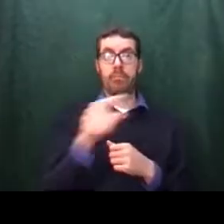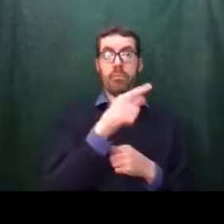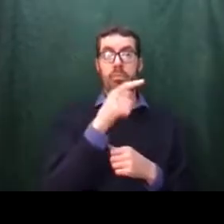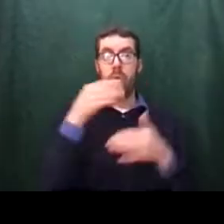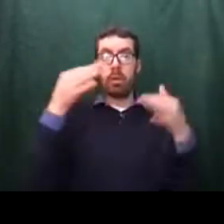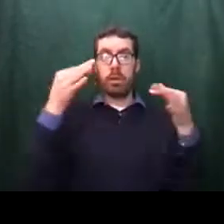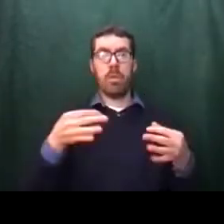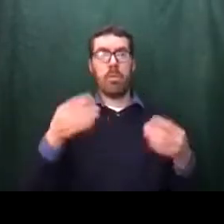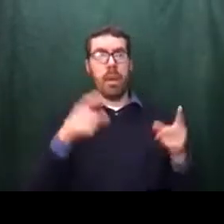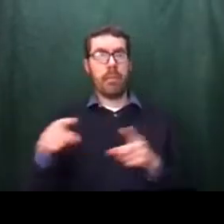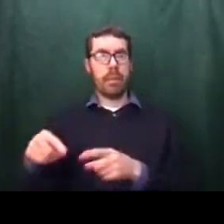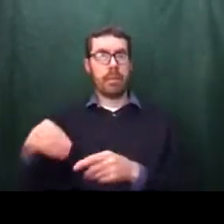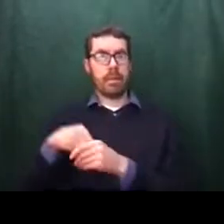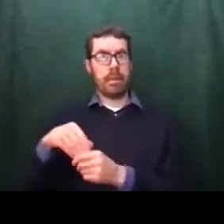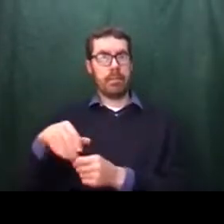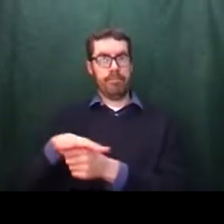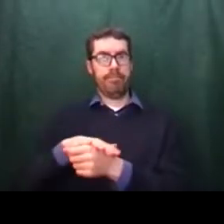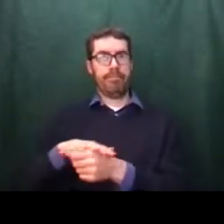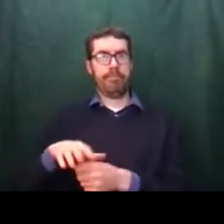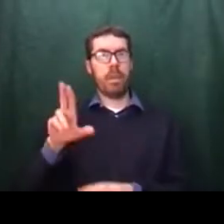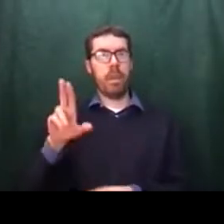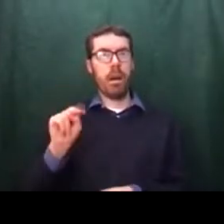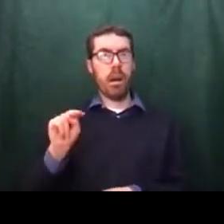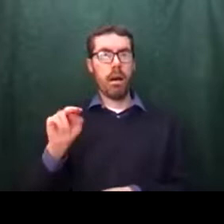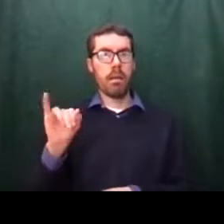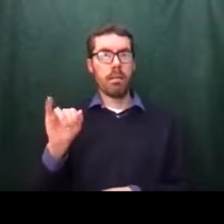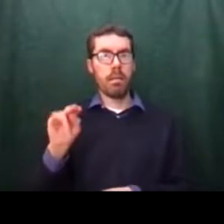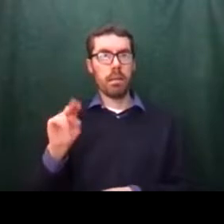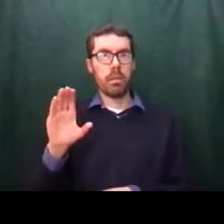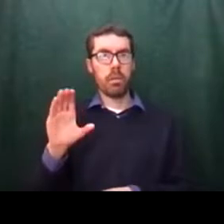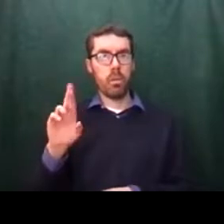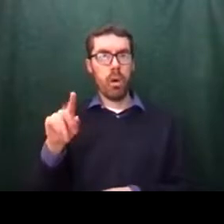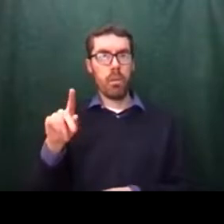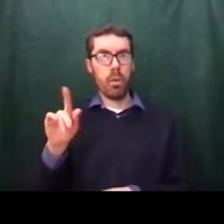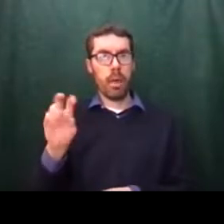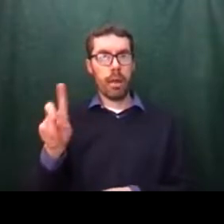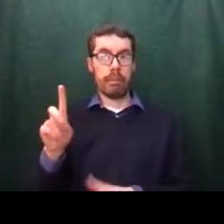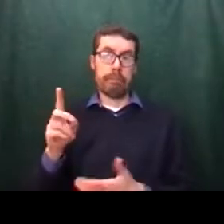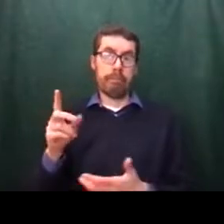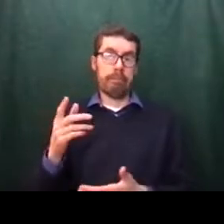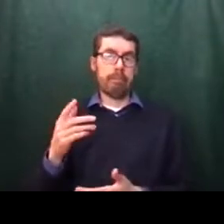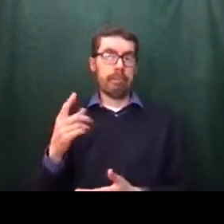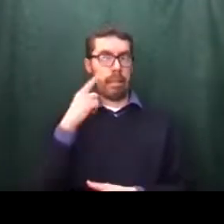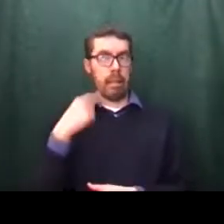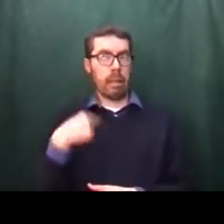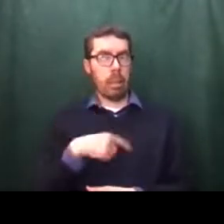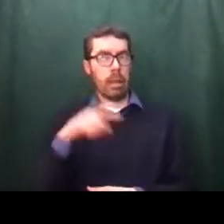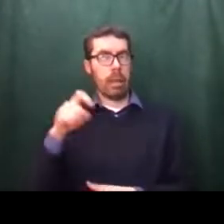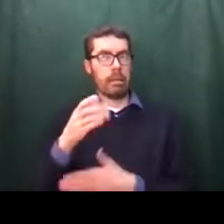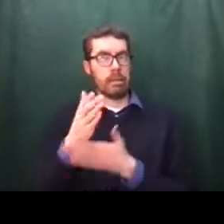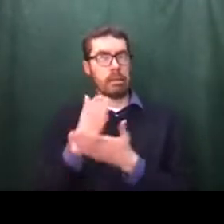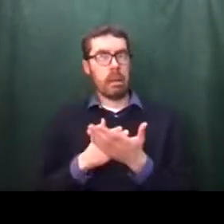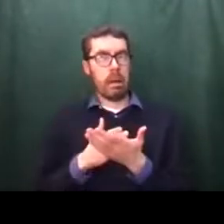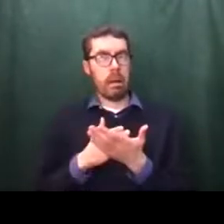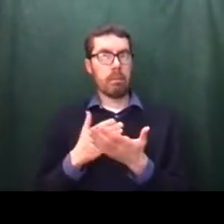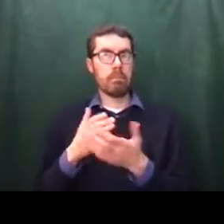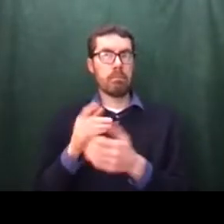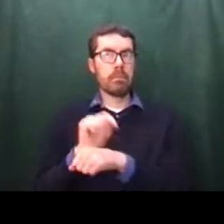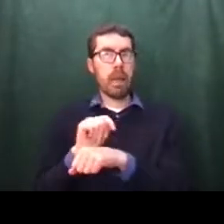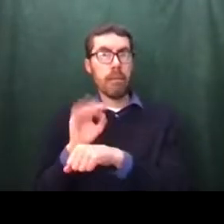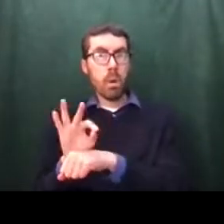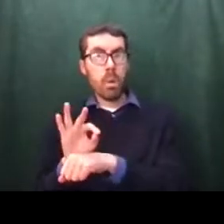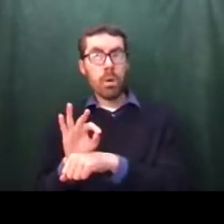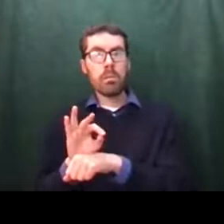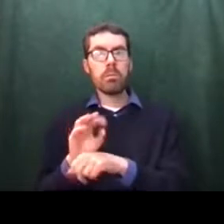in unincorporated area for those. And I think that we need some sort of a task force of people who